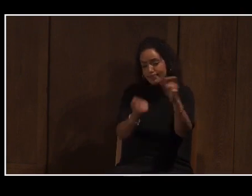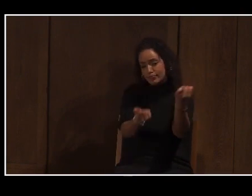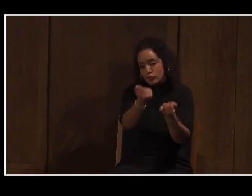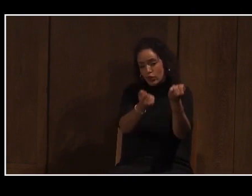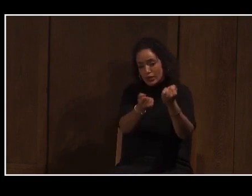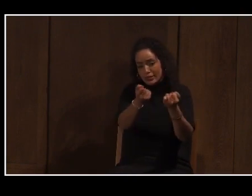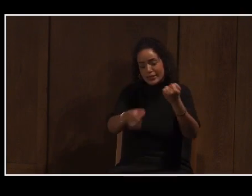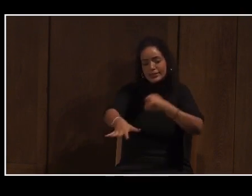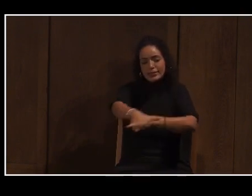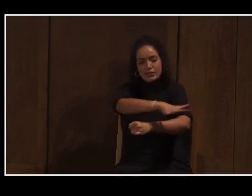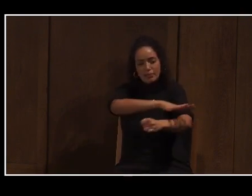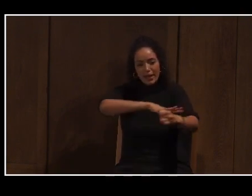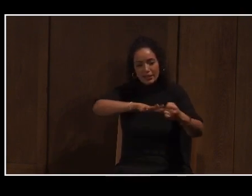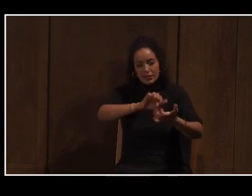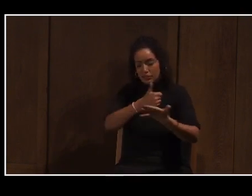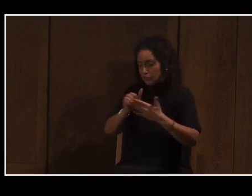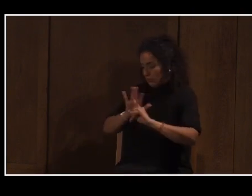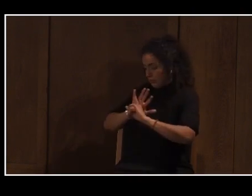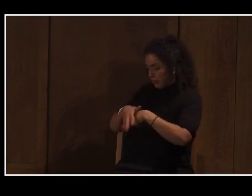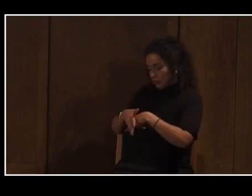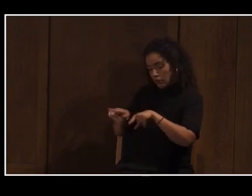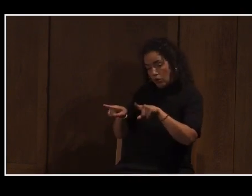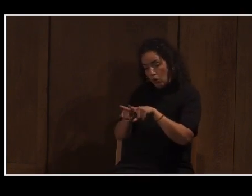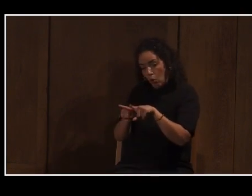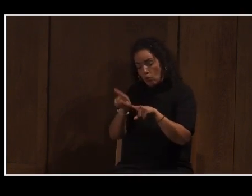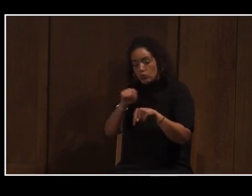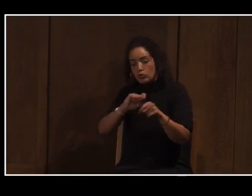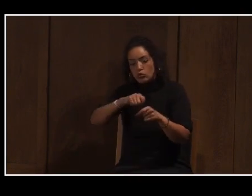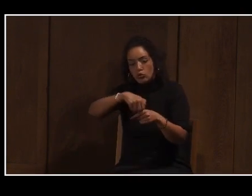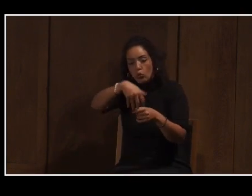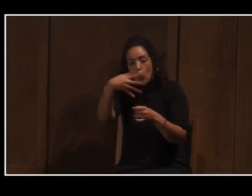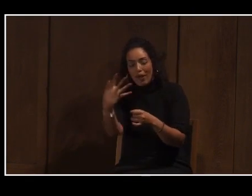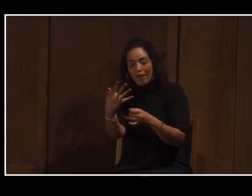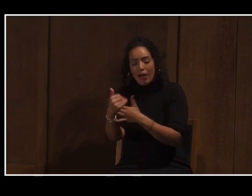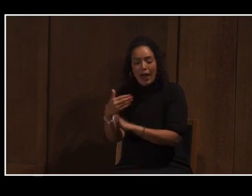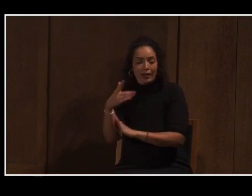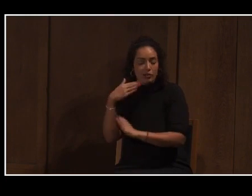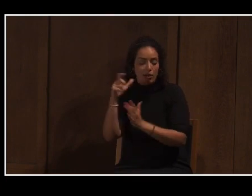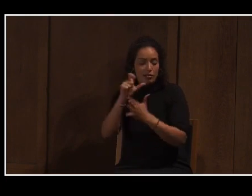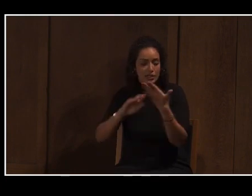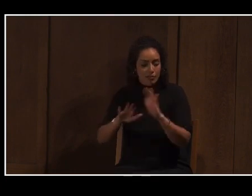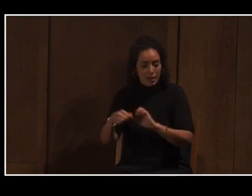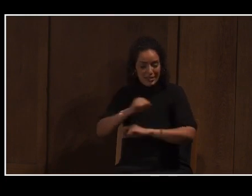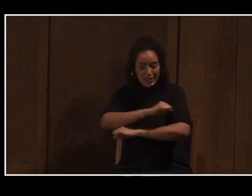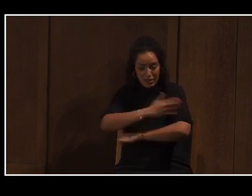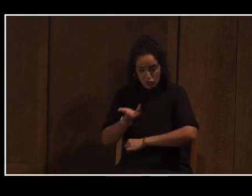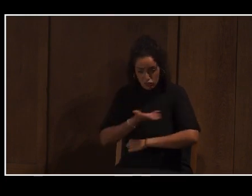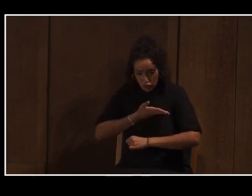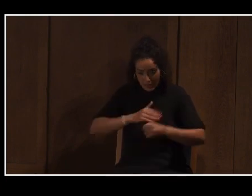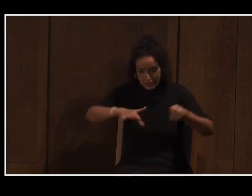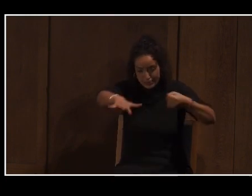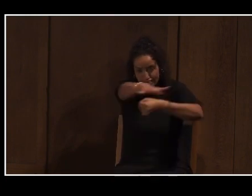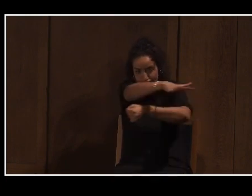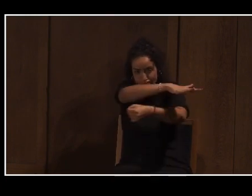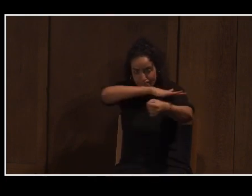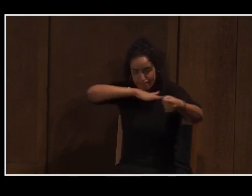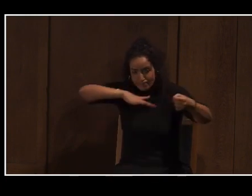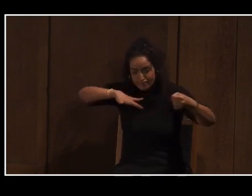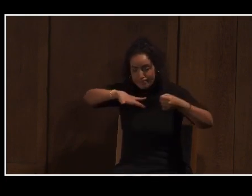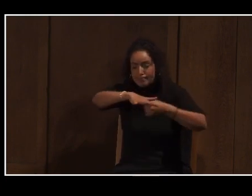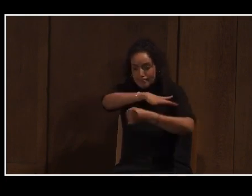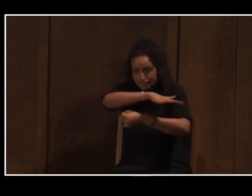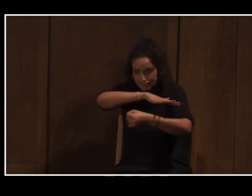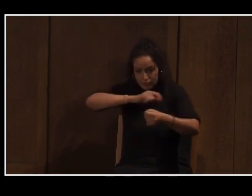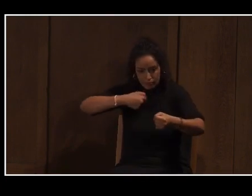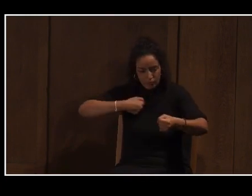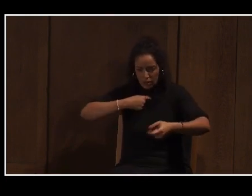thinking about what it means to queer or disability rights spaces, etc. So, like, I'm learning all the time